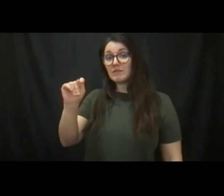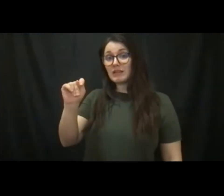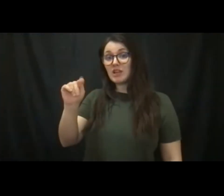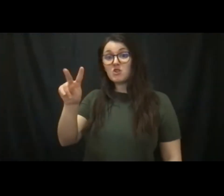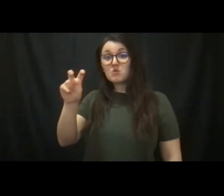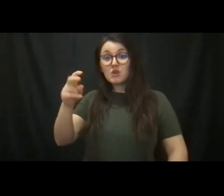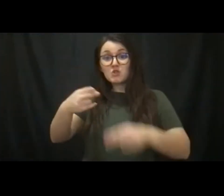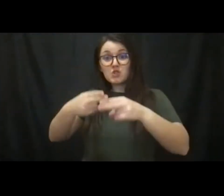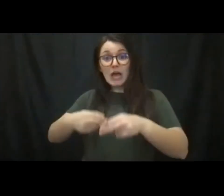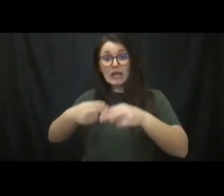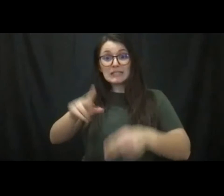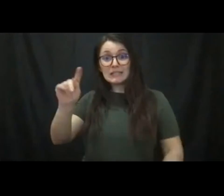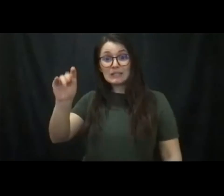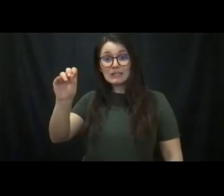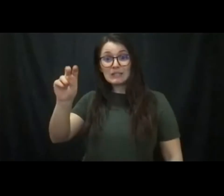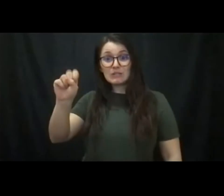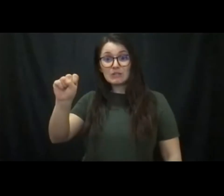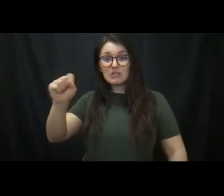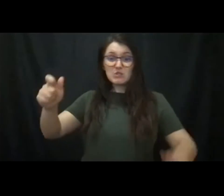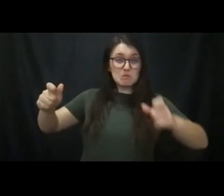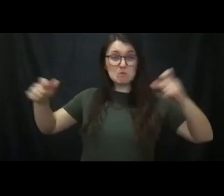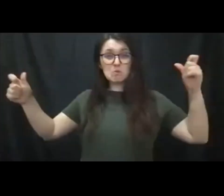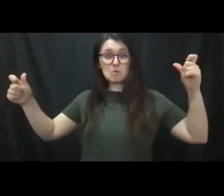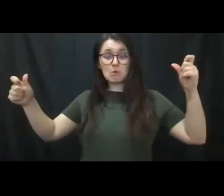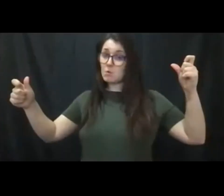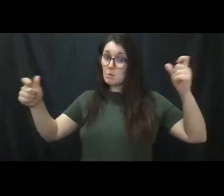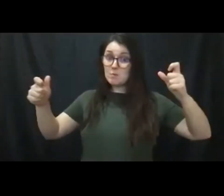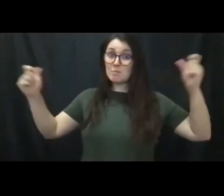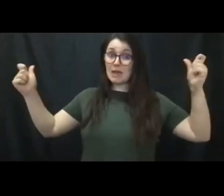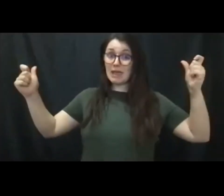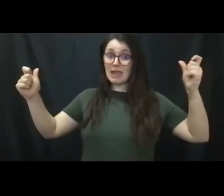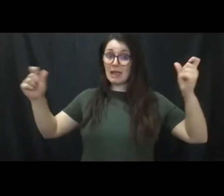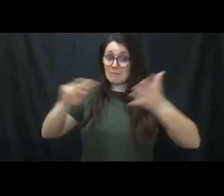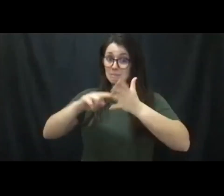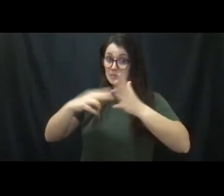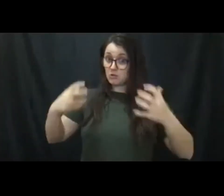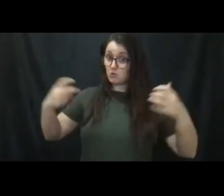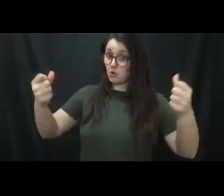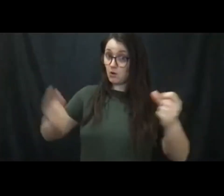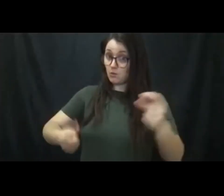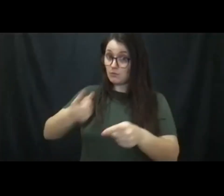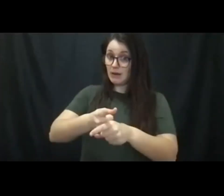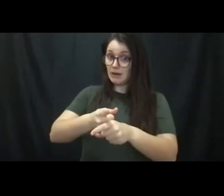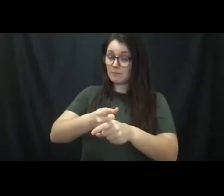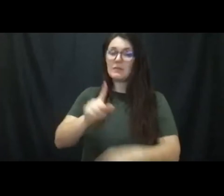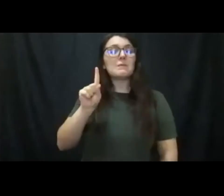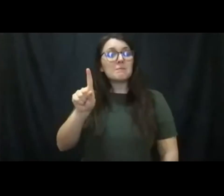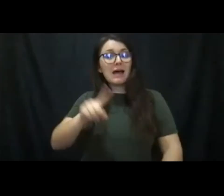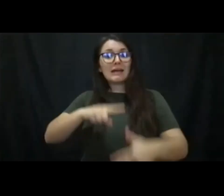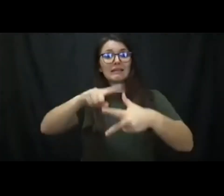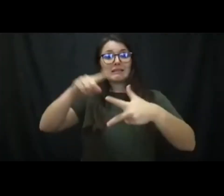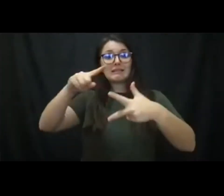That's huge. So that's the biggest. And since they're so big, they'd be very strong. But killer